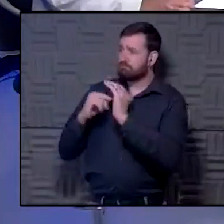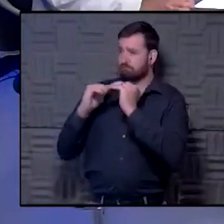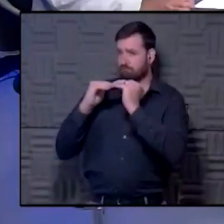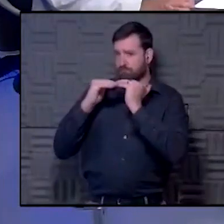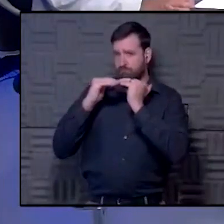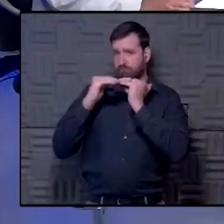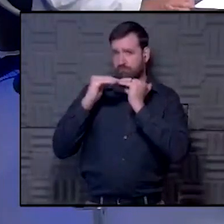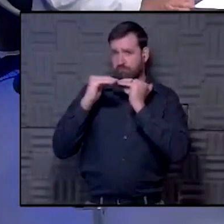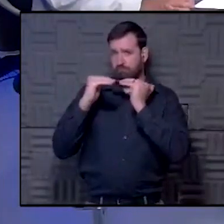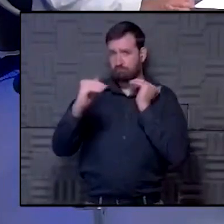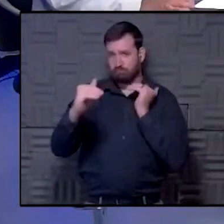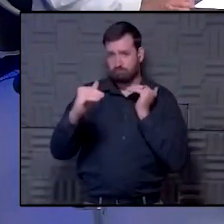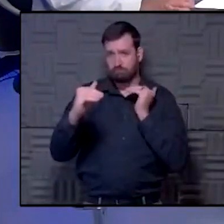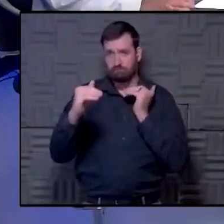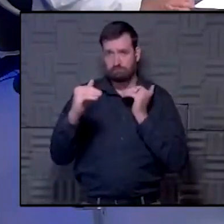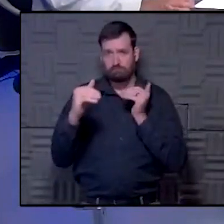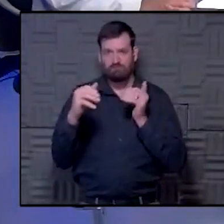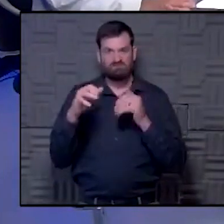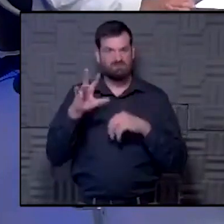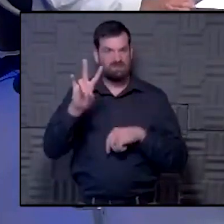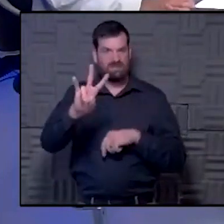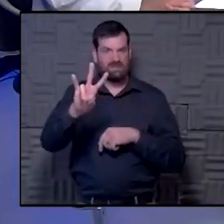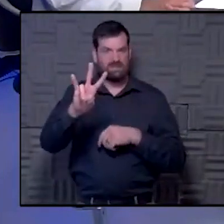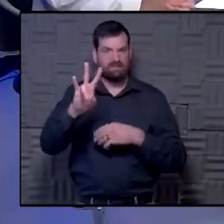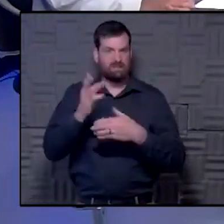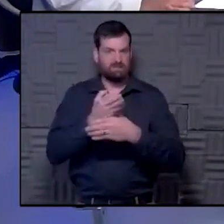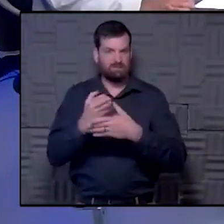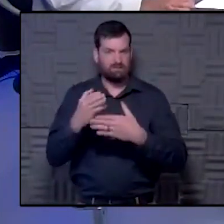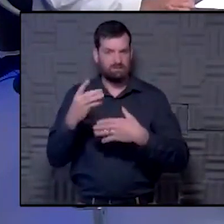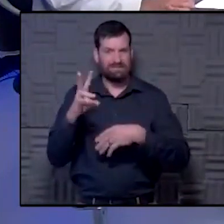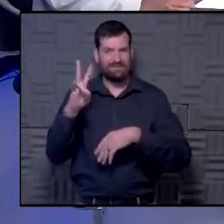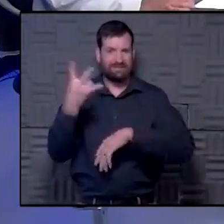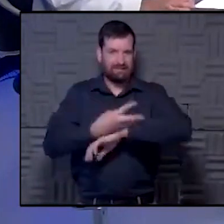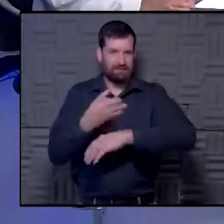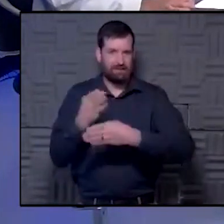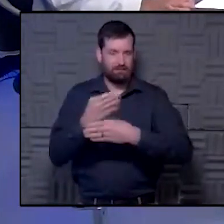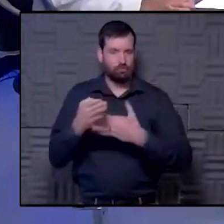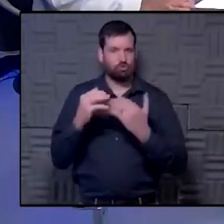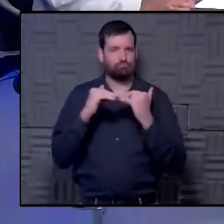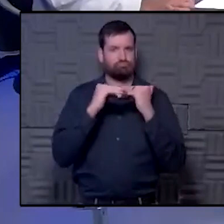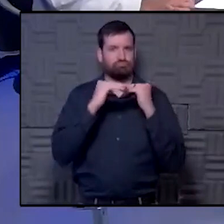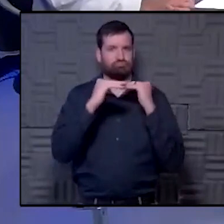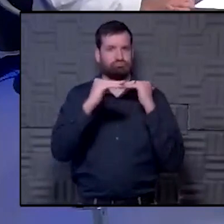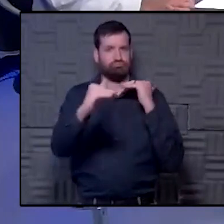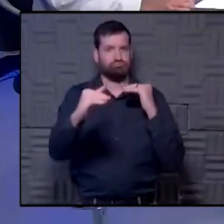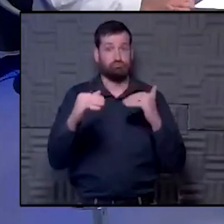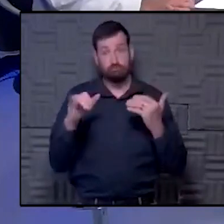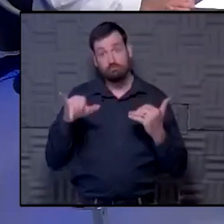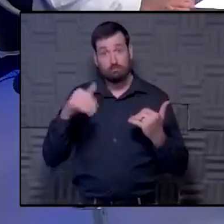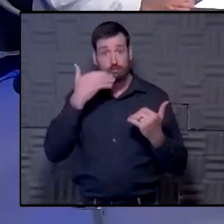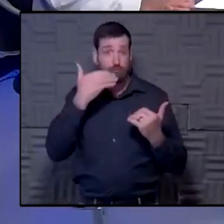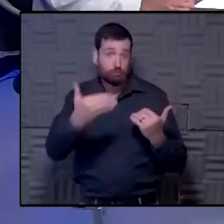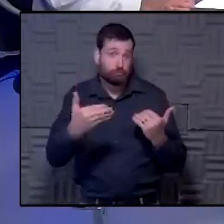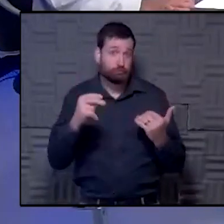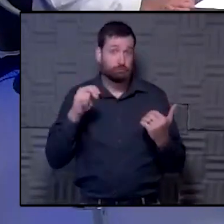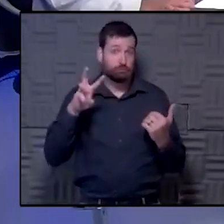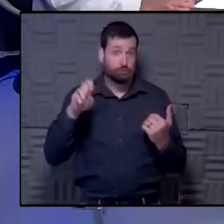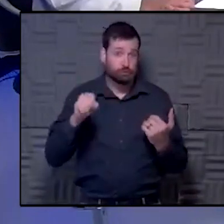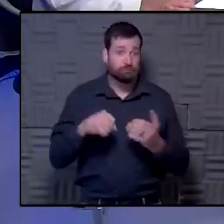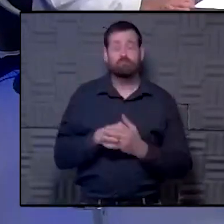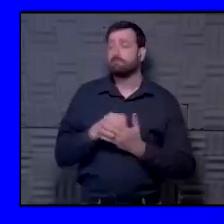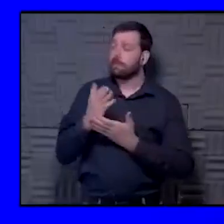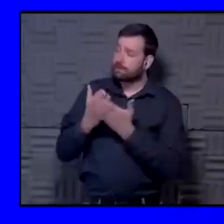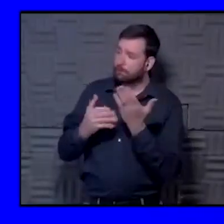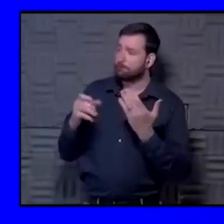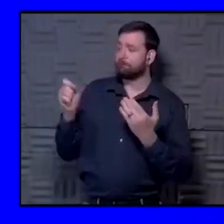bit. And the running 7-day average for the United States has not gone up over the last. So that's some good news. That's some good